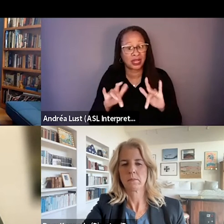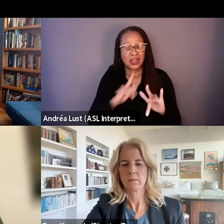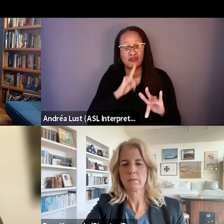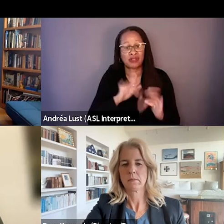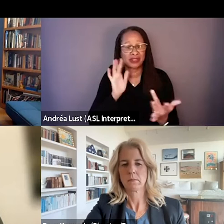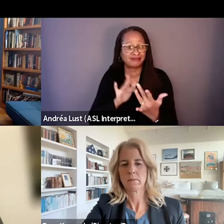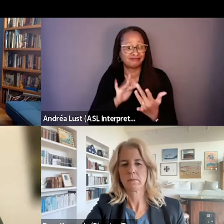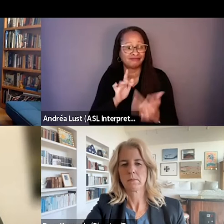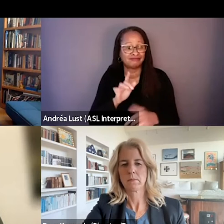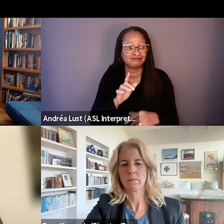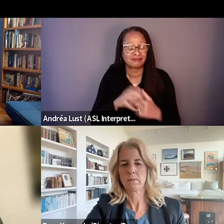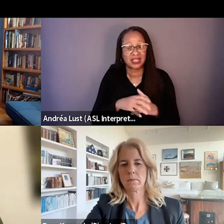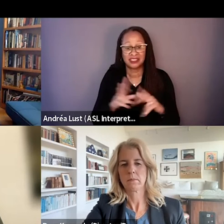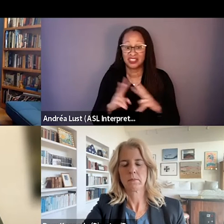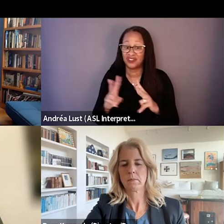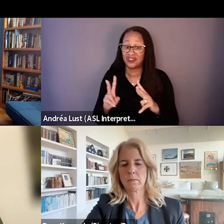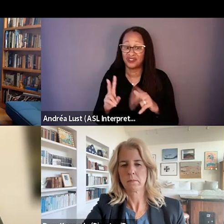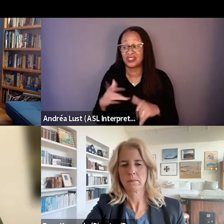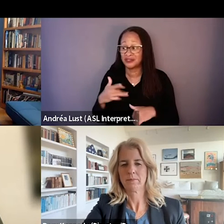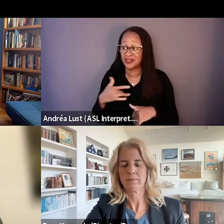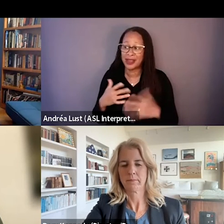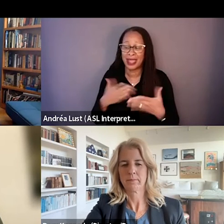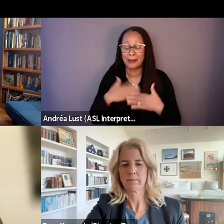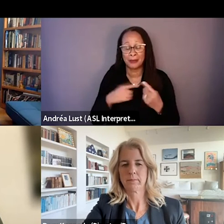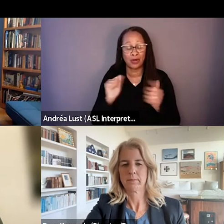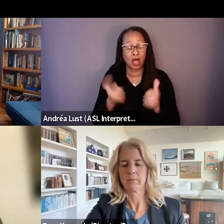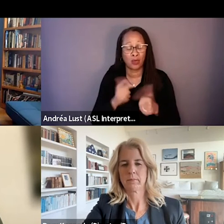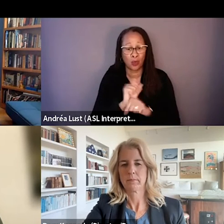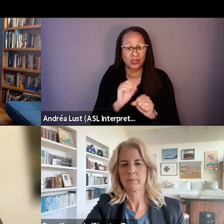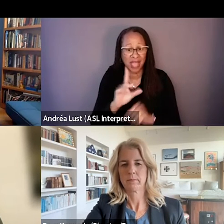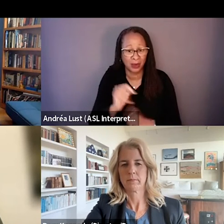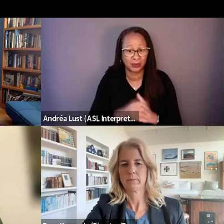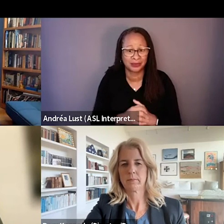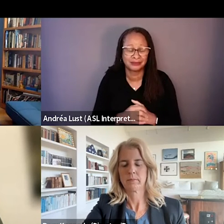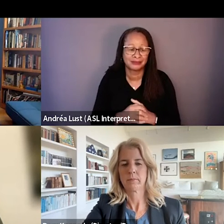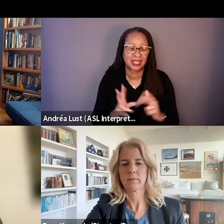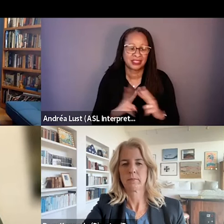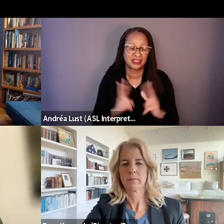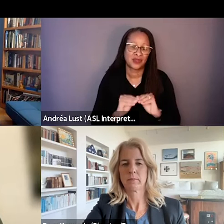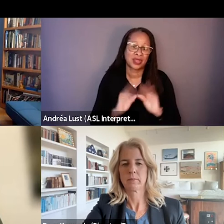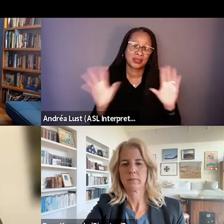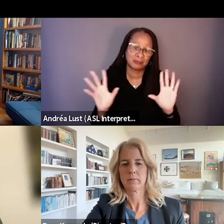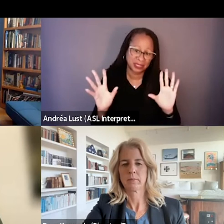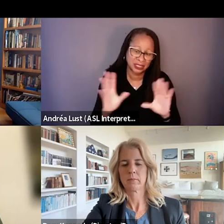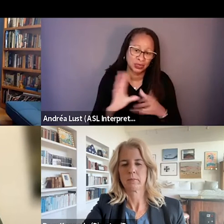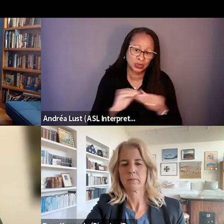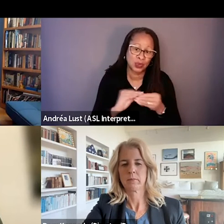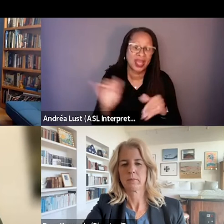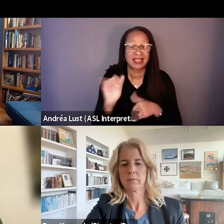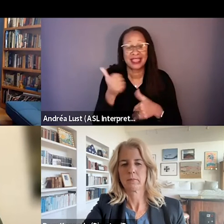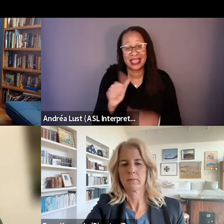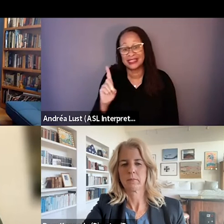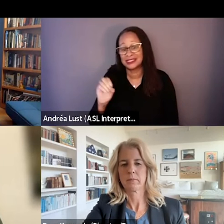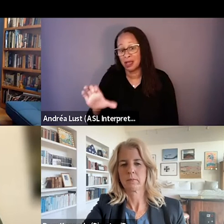to her since, and she feels very happy about how it all came together. So it was a very complete story, but like any documentary, I